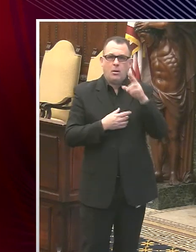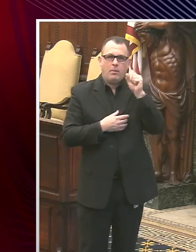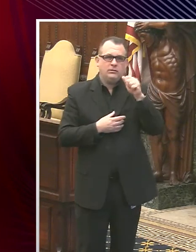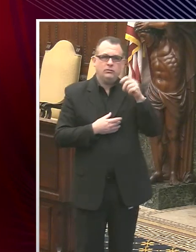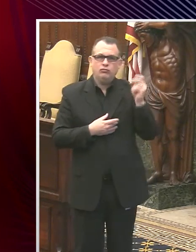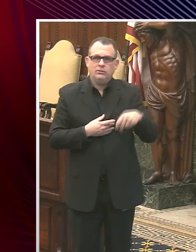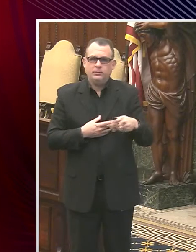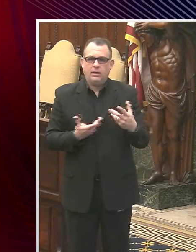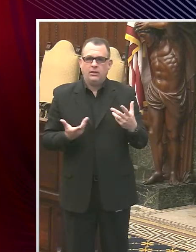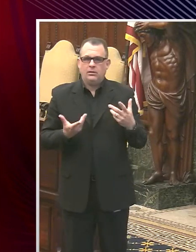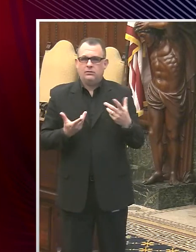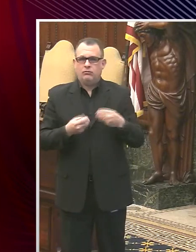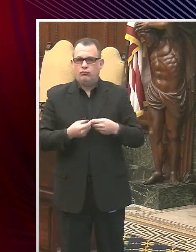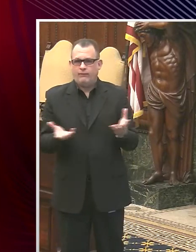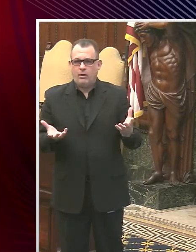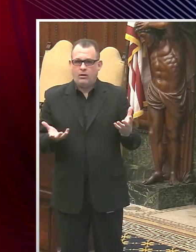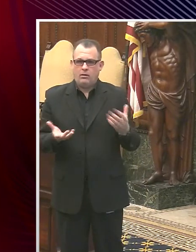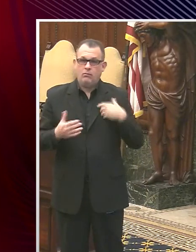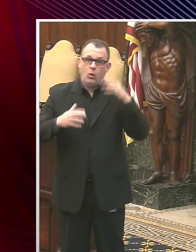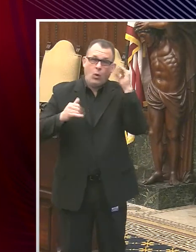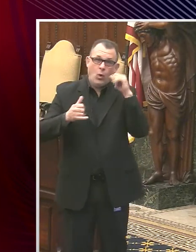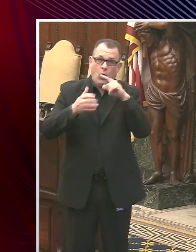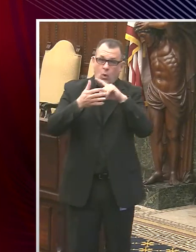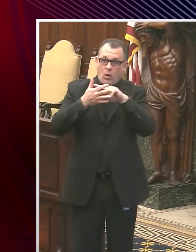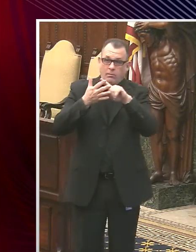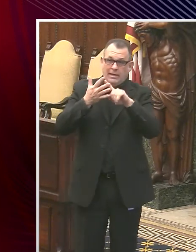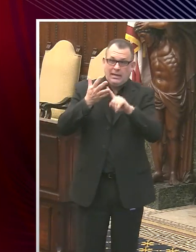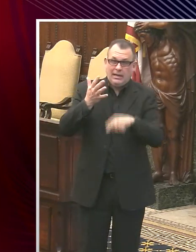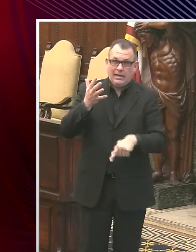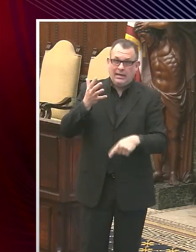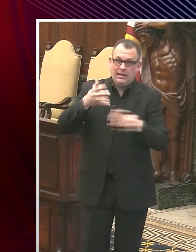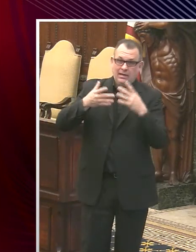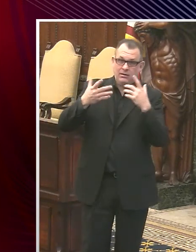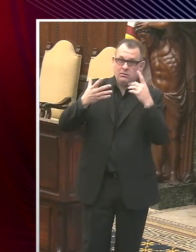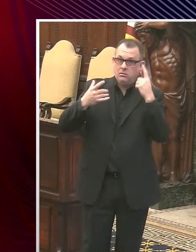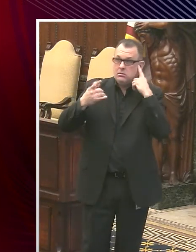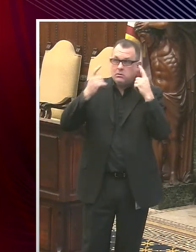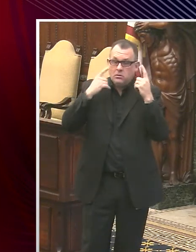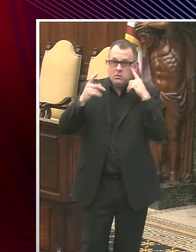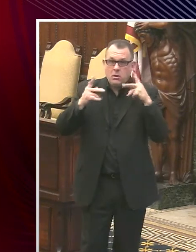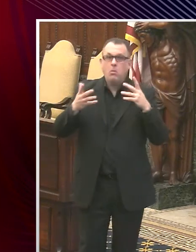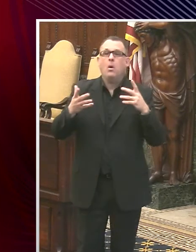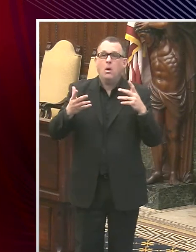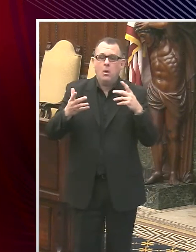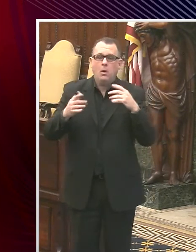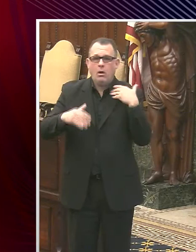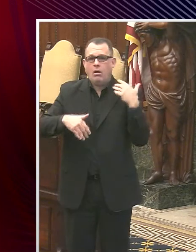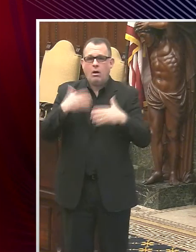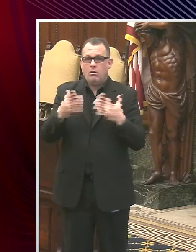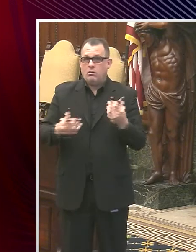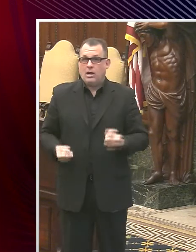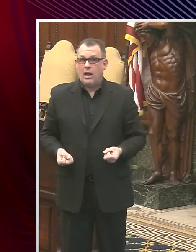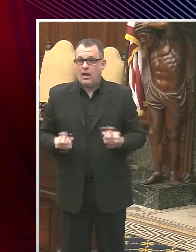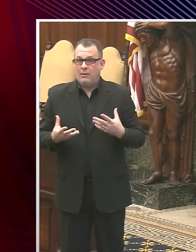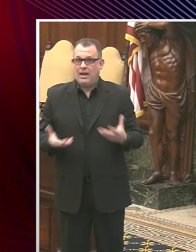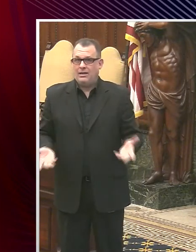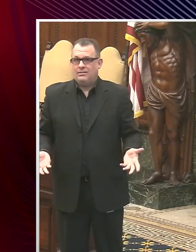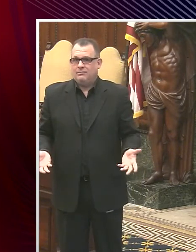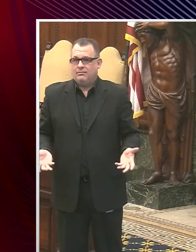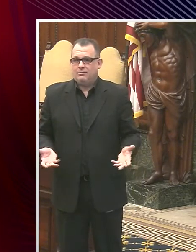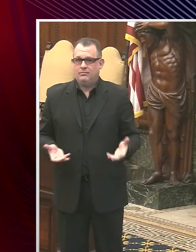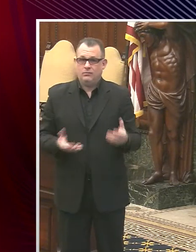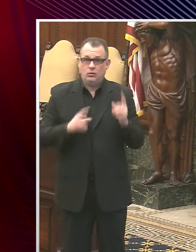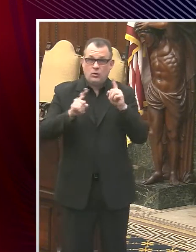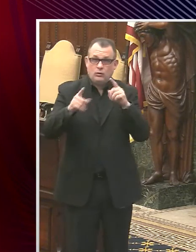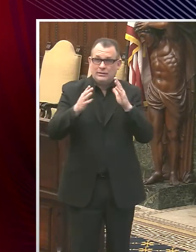through that in those targeted zip codes that more people hear about it and they'll take advantage of it. We don't know how many of them will. Going downtown is